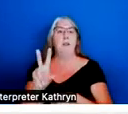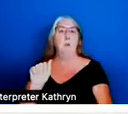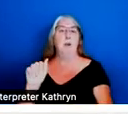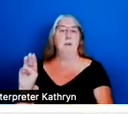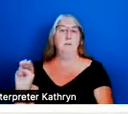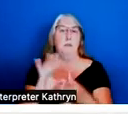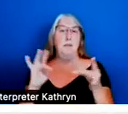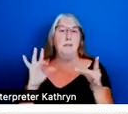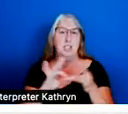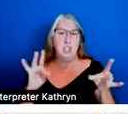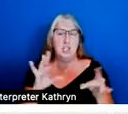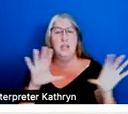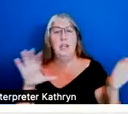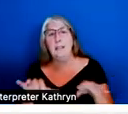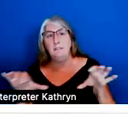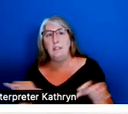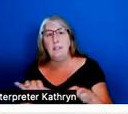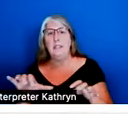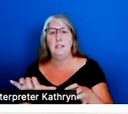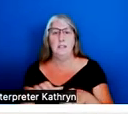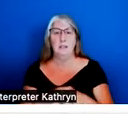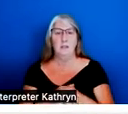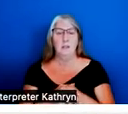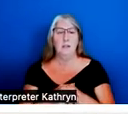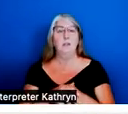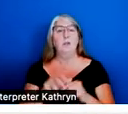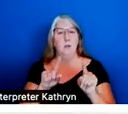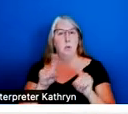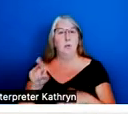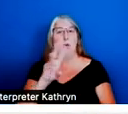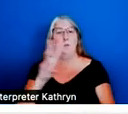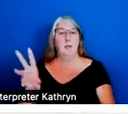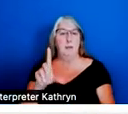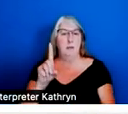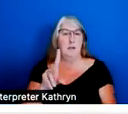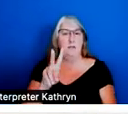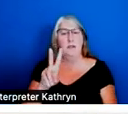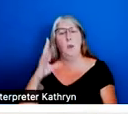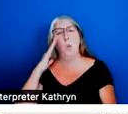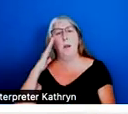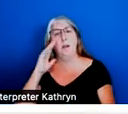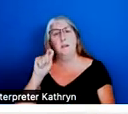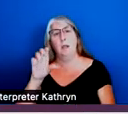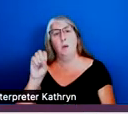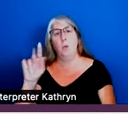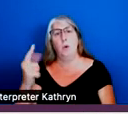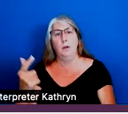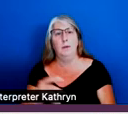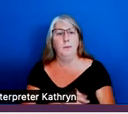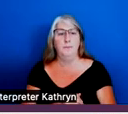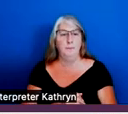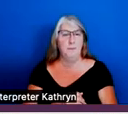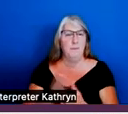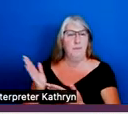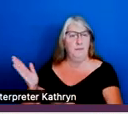Month messaging and activities by visiting our website at dvawareness.org. Brecken, I'm sure will